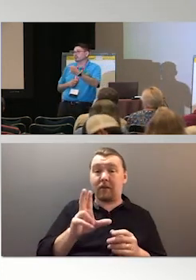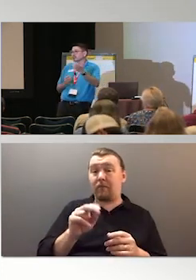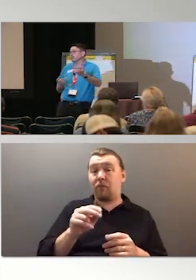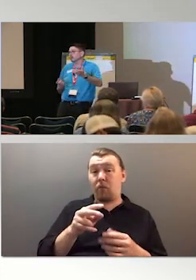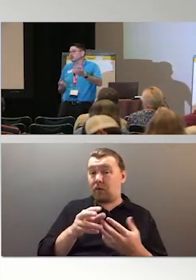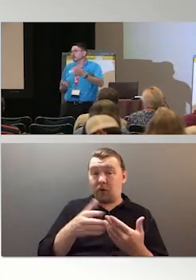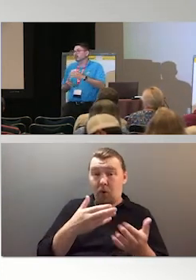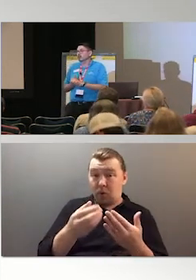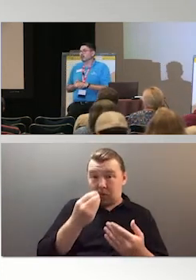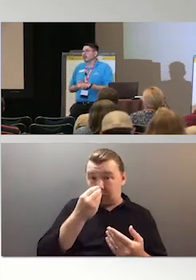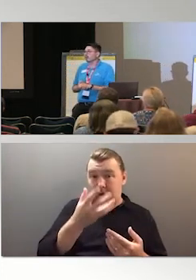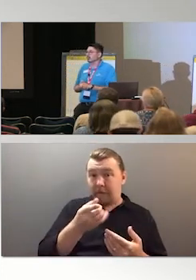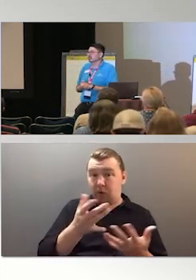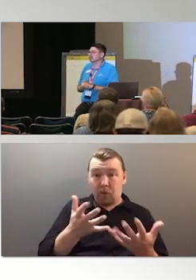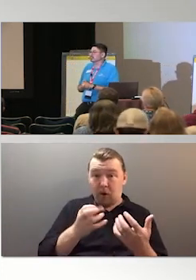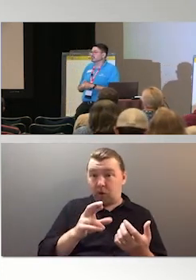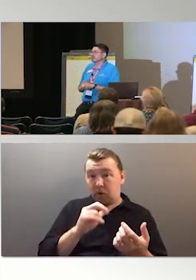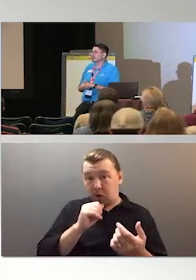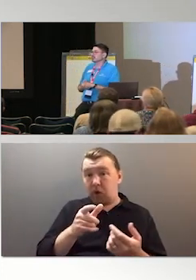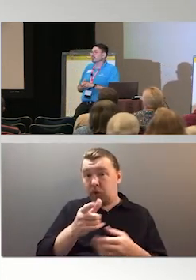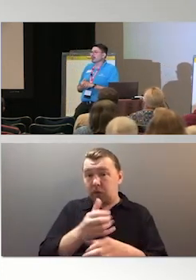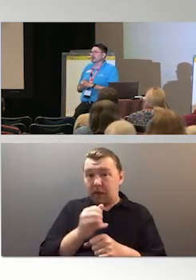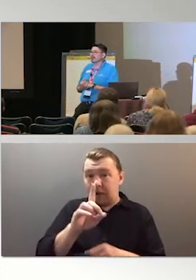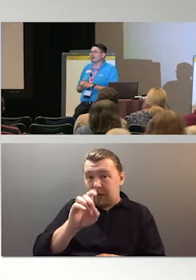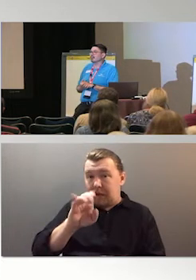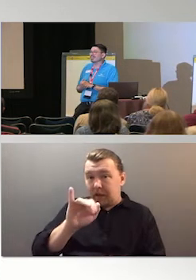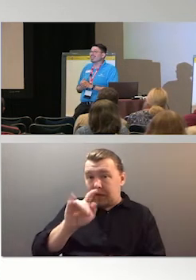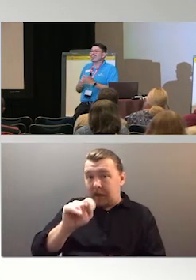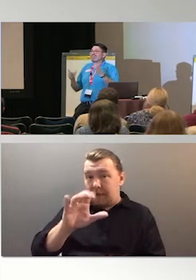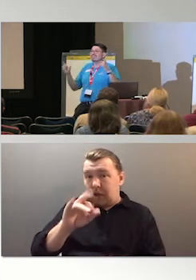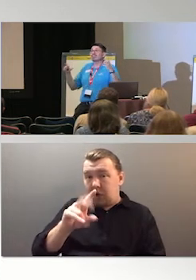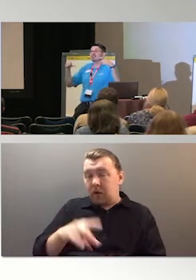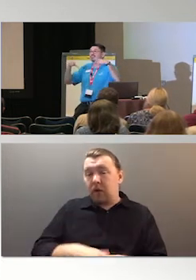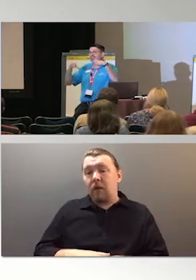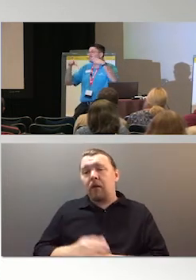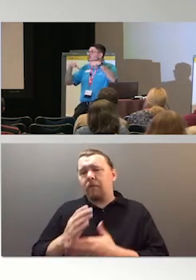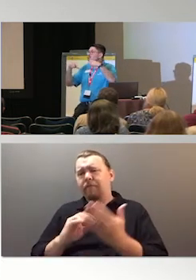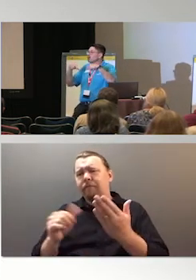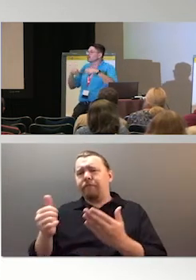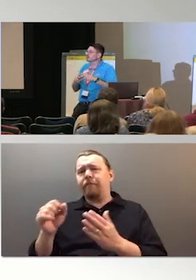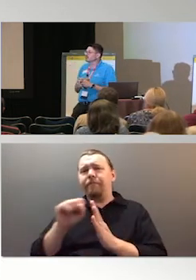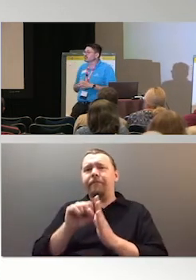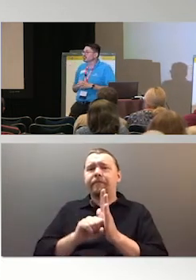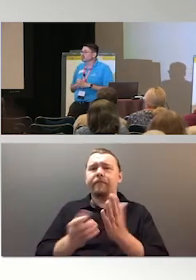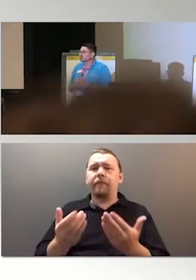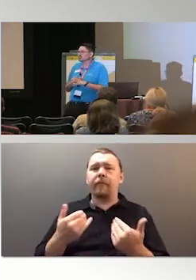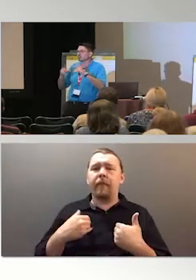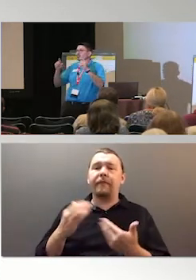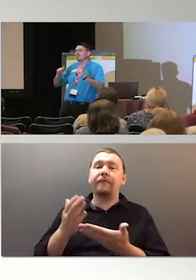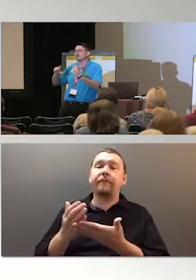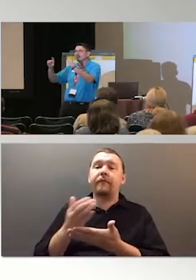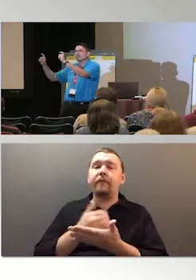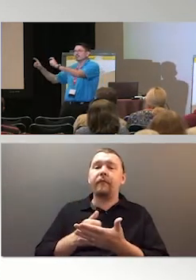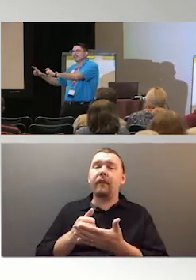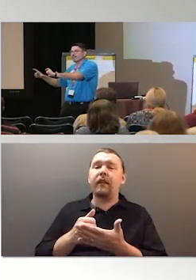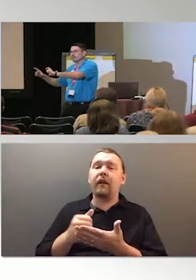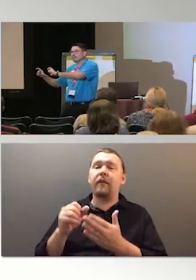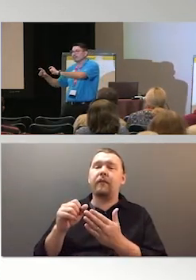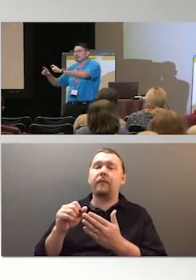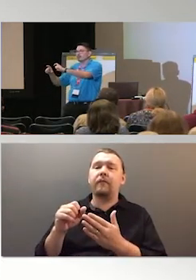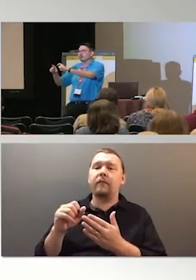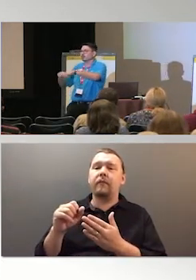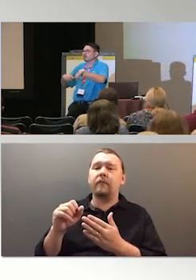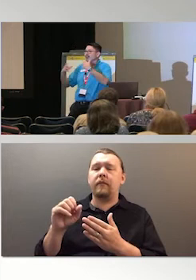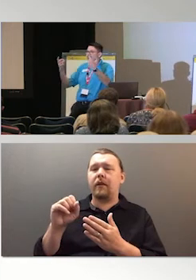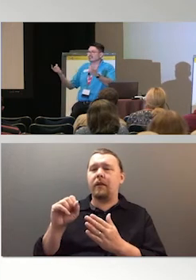You're just going to get one. And then some states might have income state reductions if you give money to an ABLE